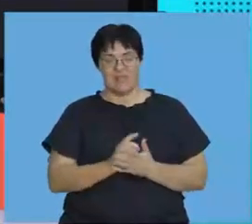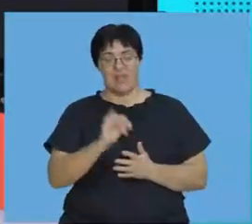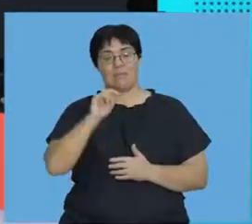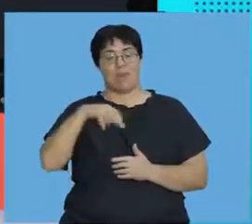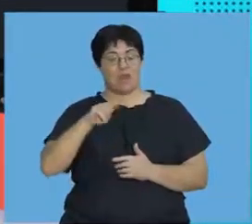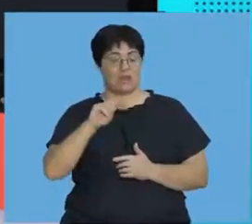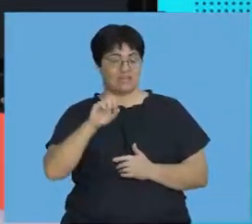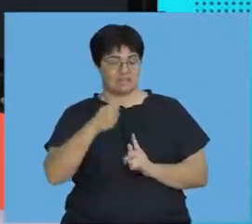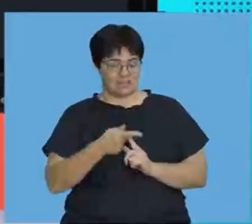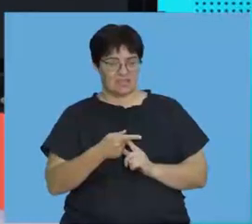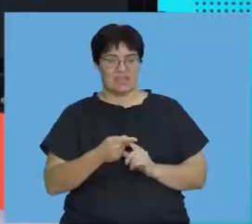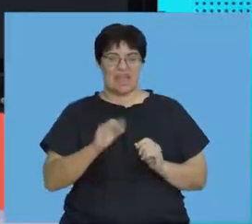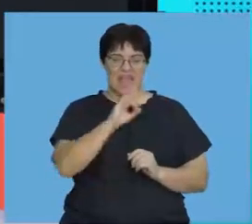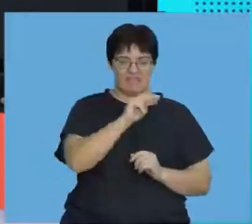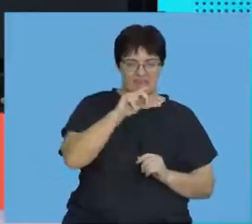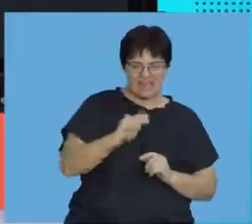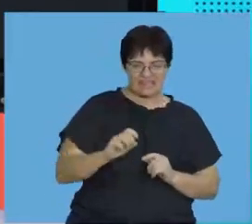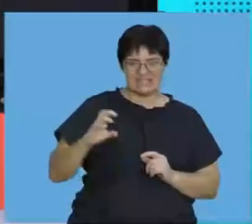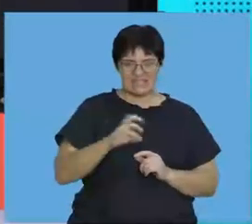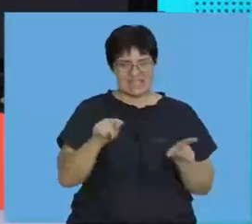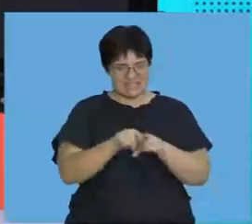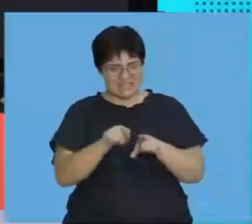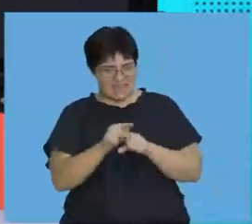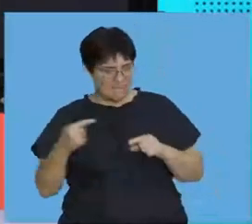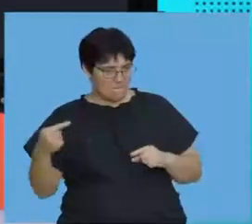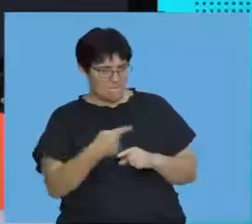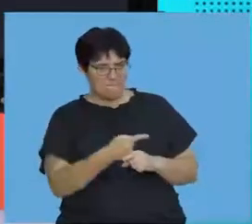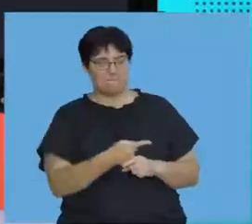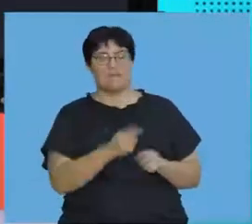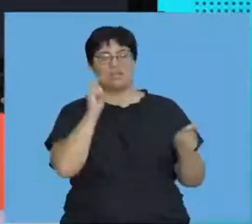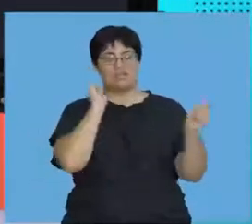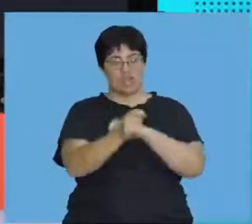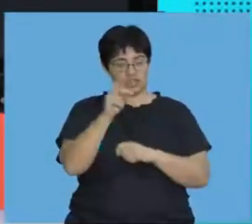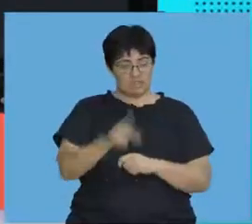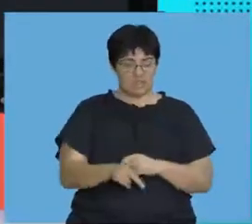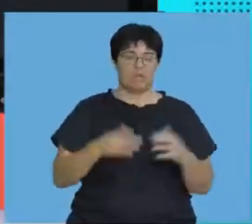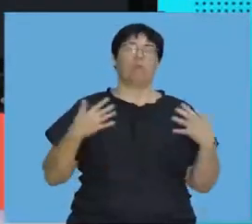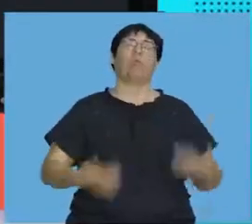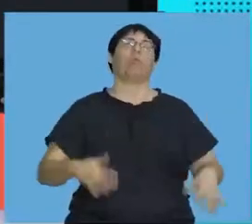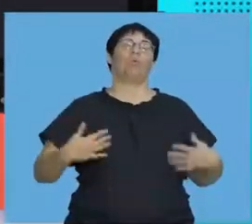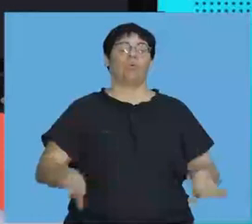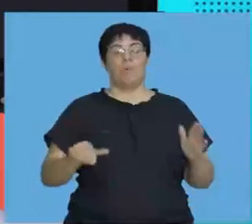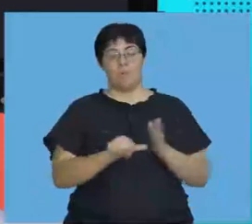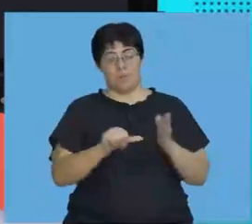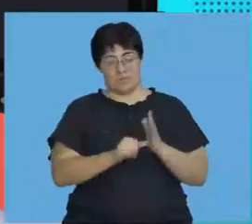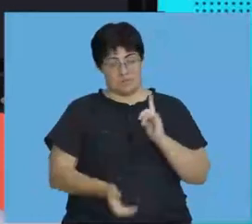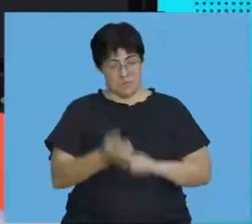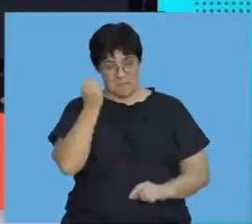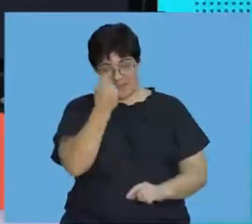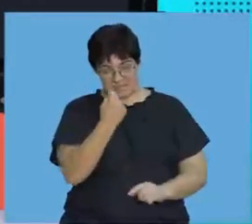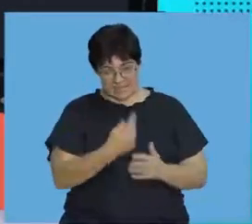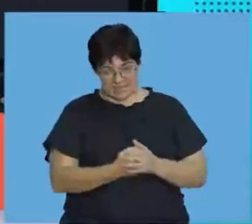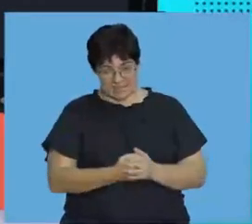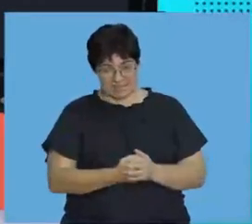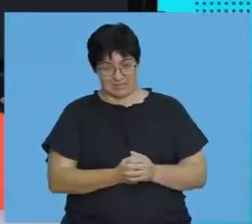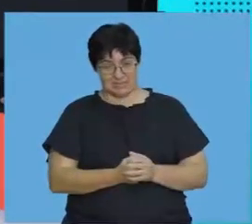okay? And when we get to impulse near the end, that F-net being in the same direction as change in momentum, vitally important